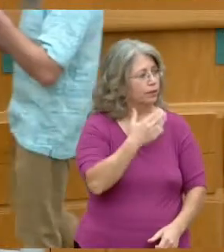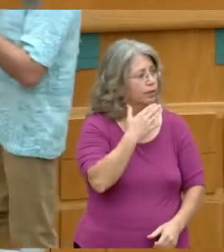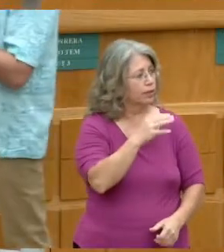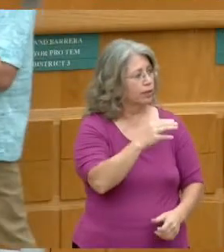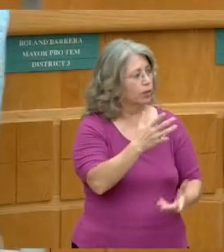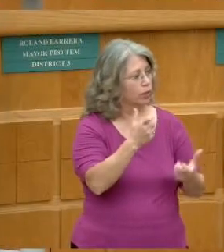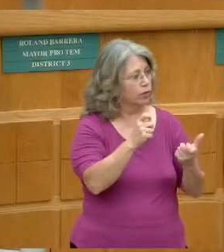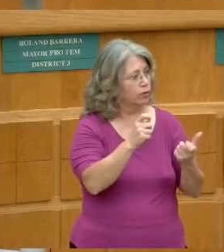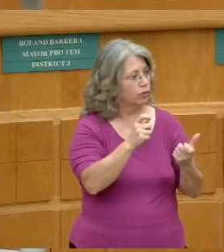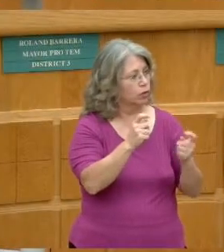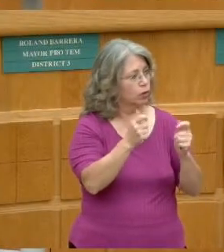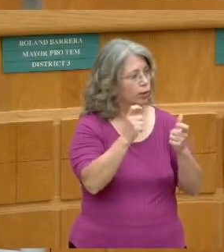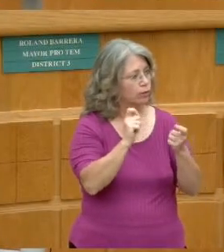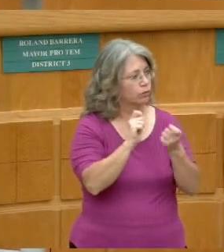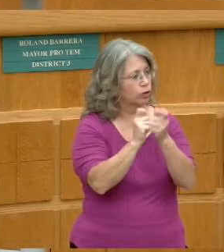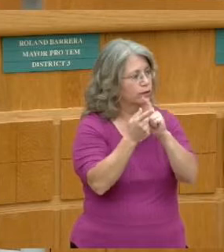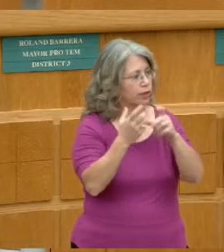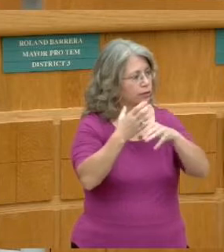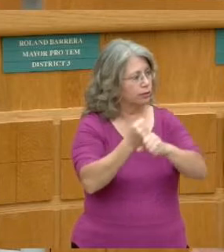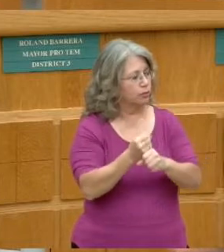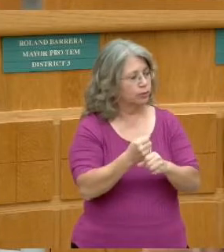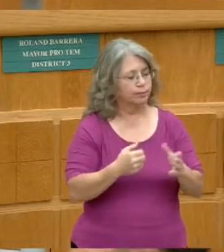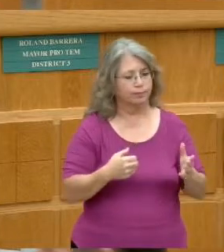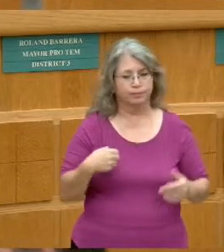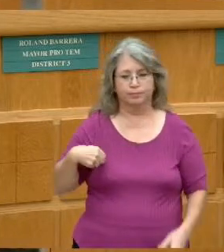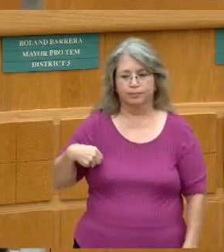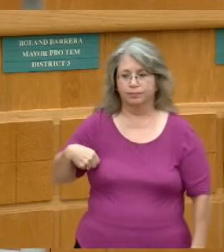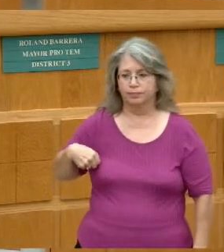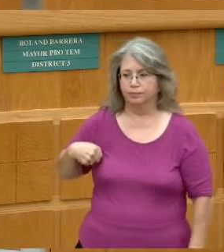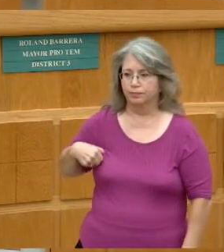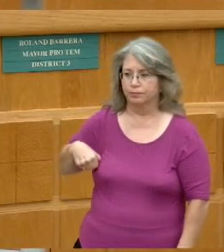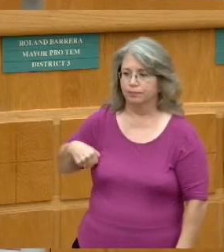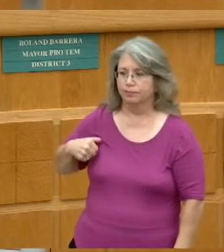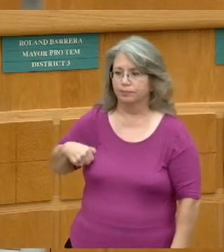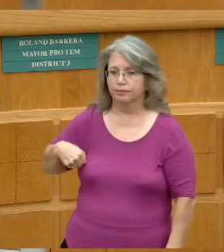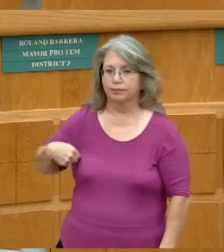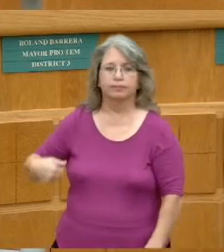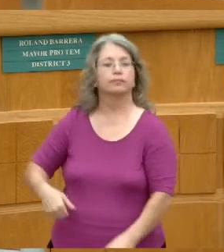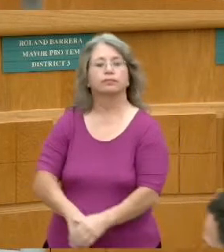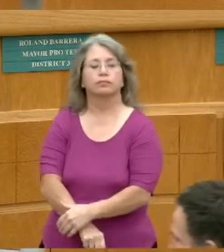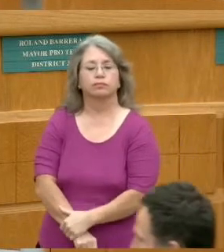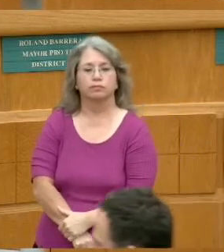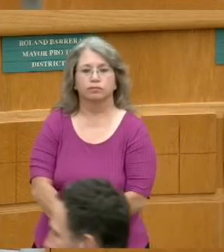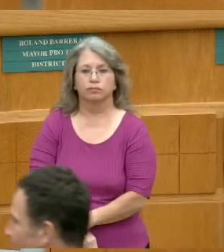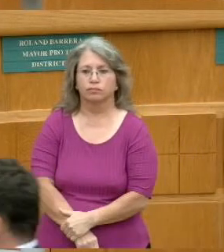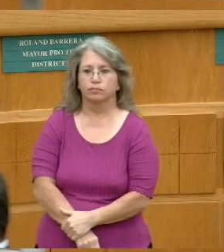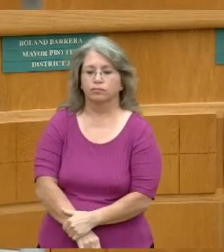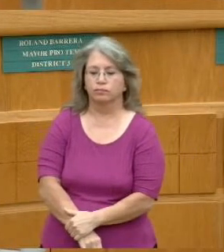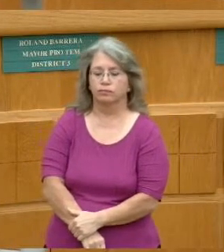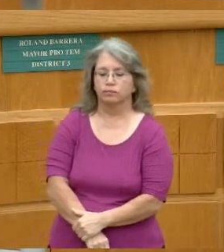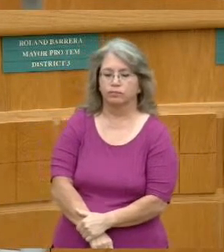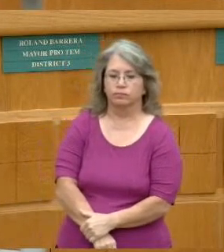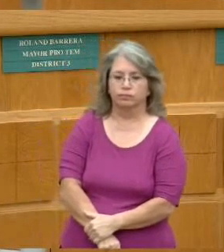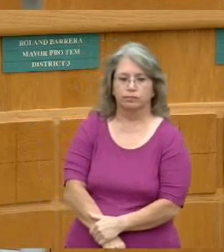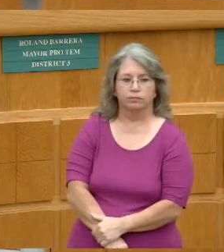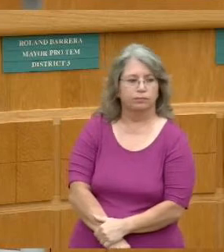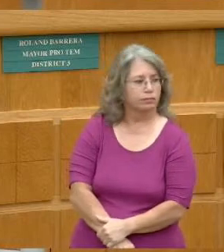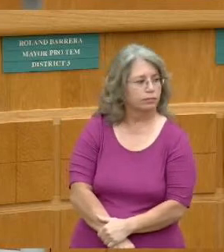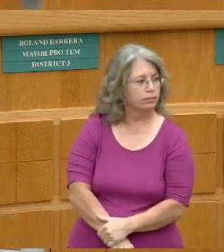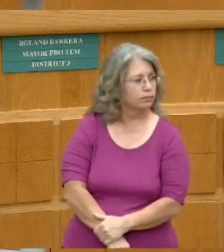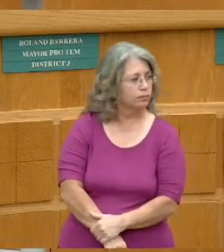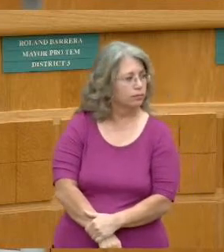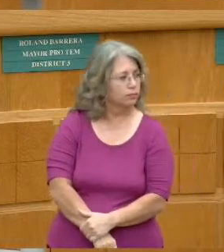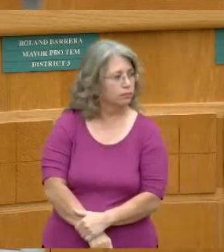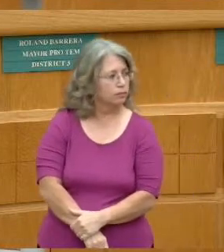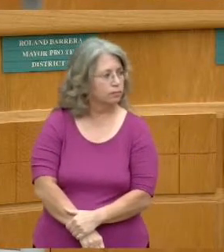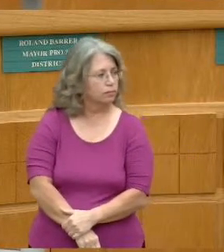Thank you. Okay, en resumen, nuevos casos en el área de la costa están aumentando a 4.5 por día en promedio. Lo más probable es que el coronavirus se esté